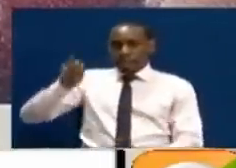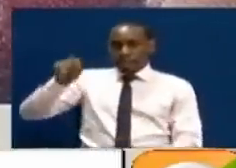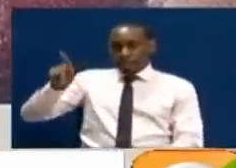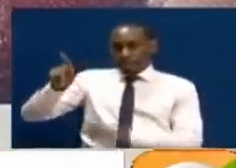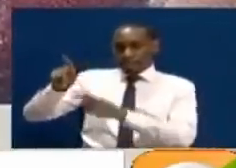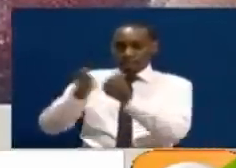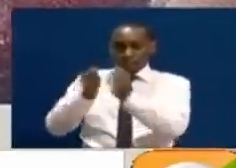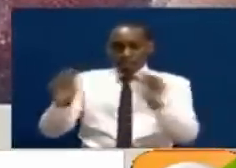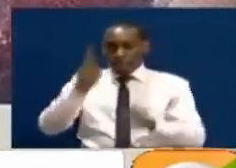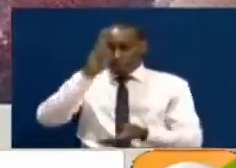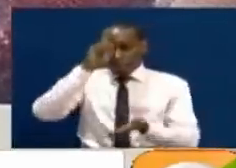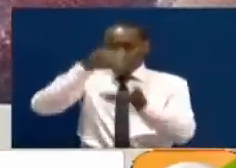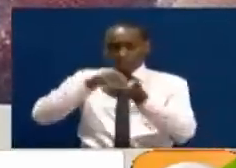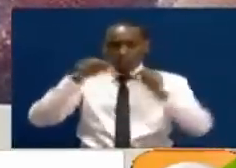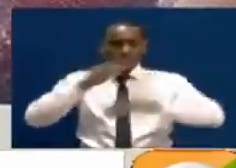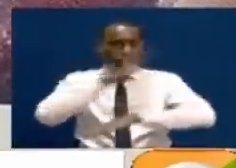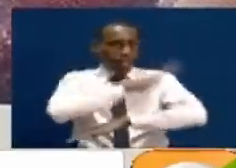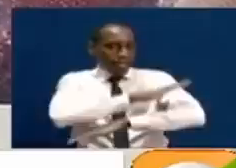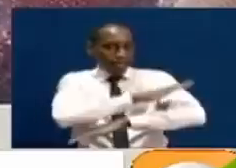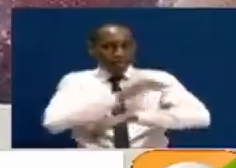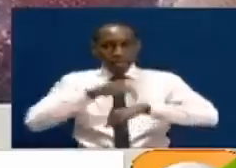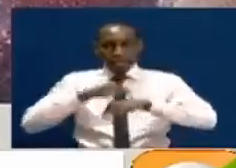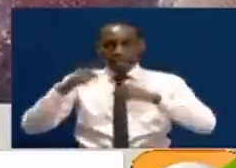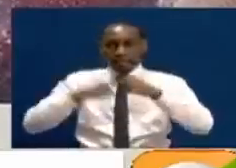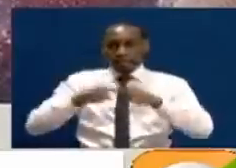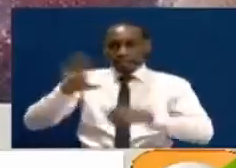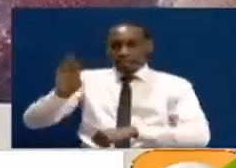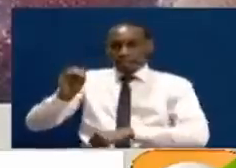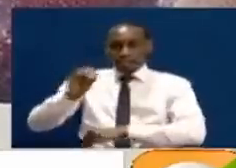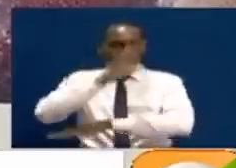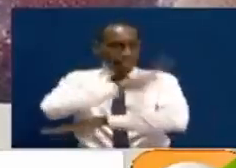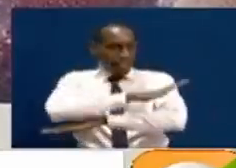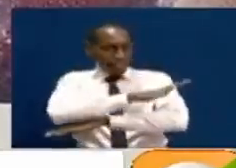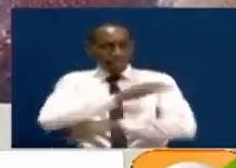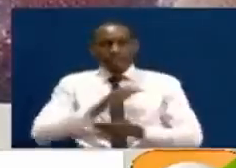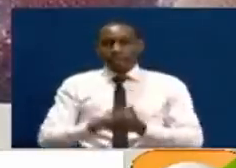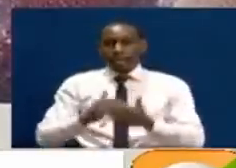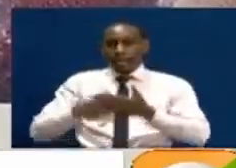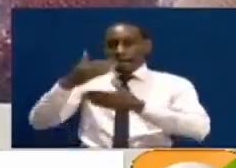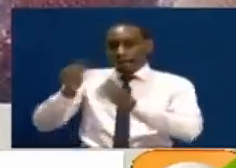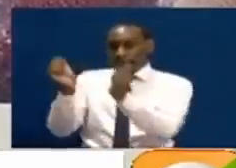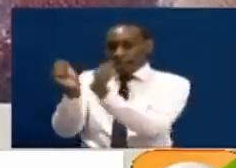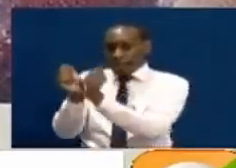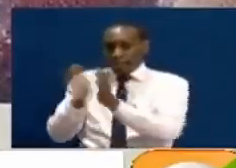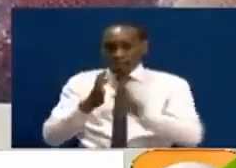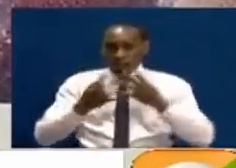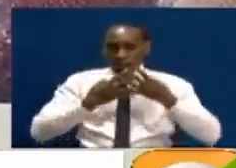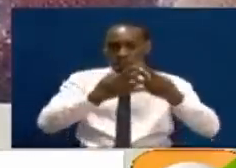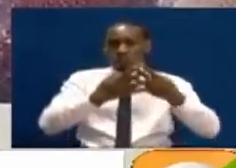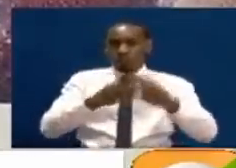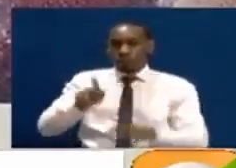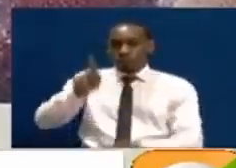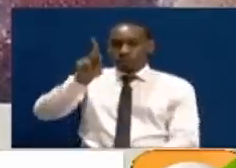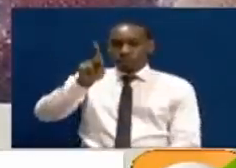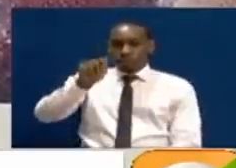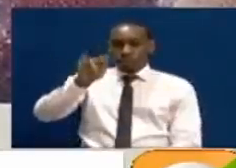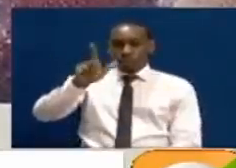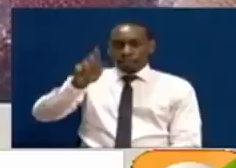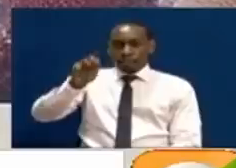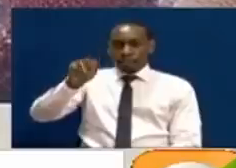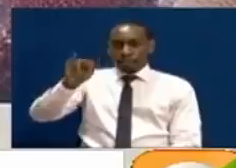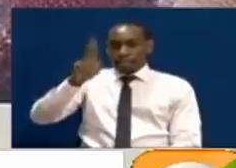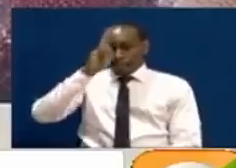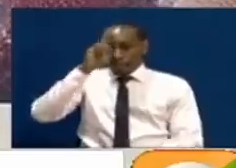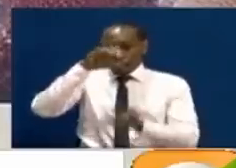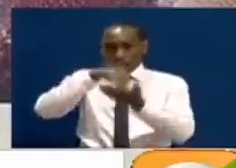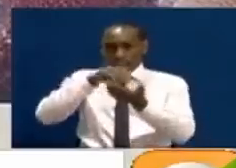from police custody this evening at 6:50 p.m. Well, after his arrest and detention at the Kilimani police station.